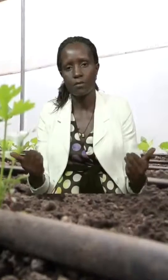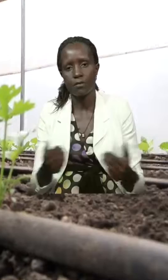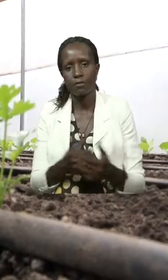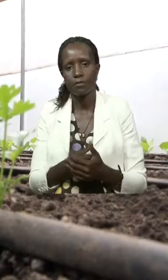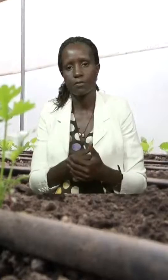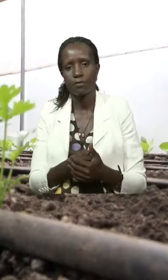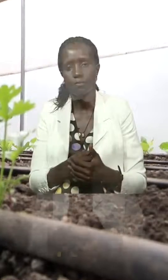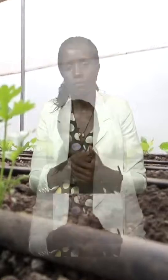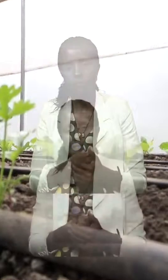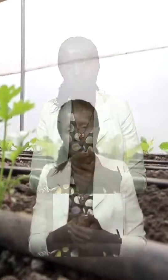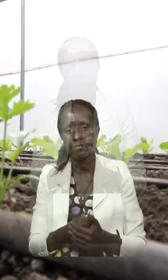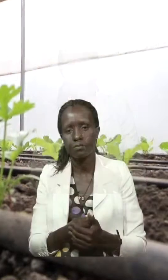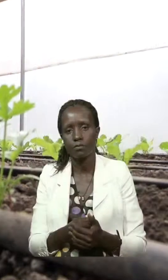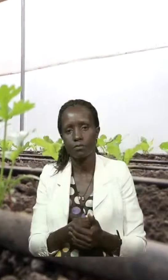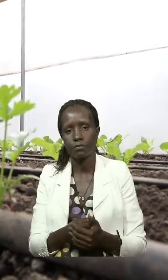mambo mingi.